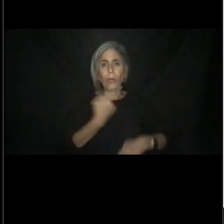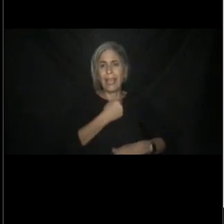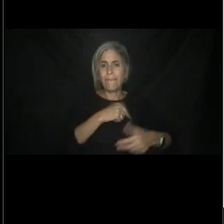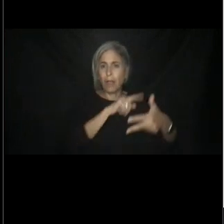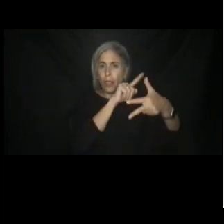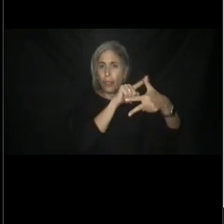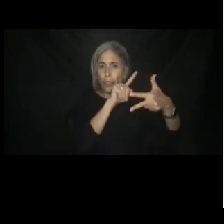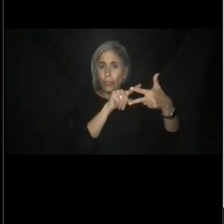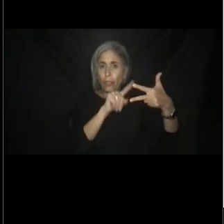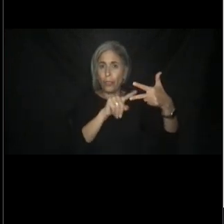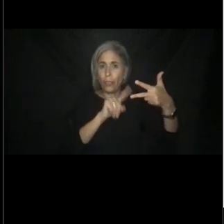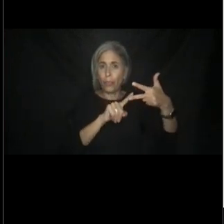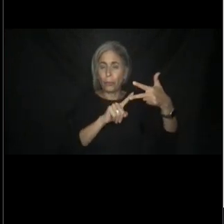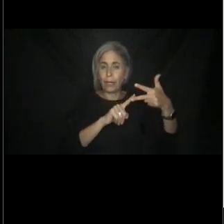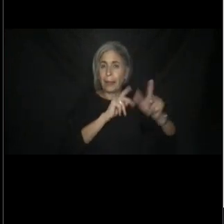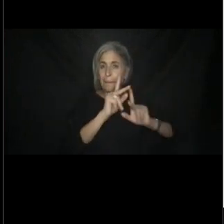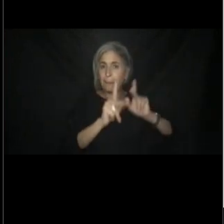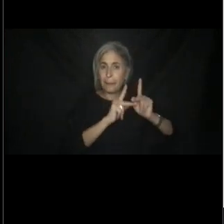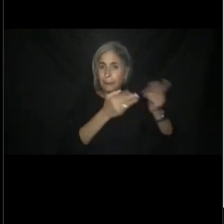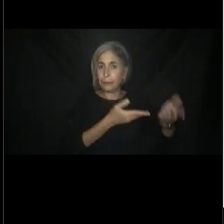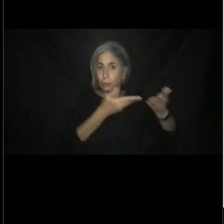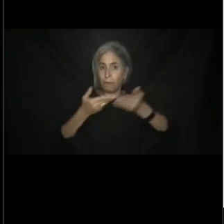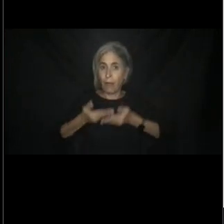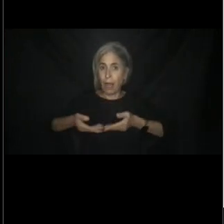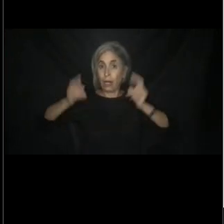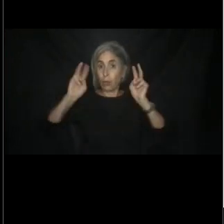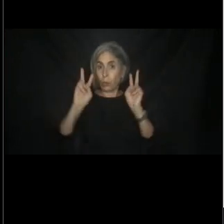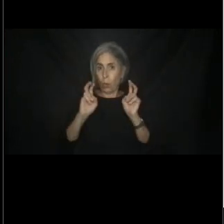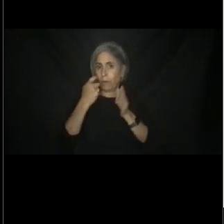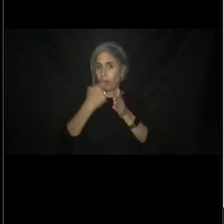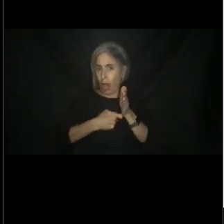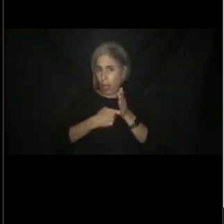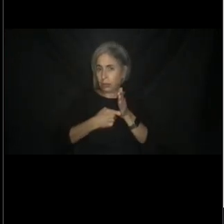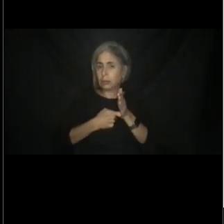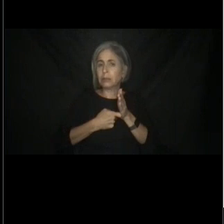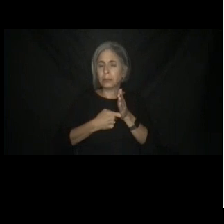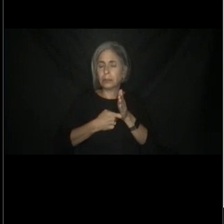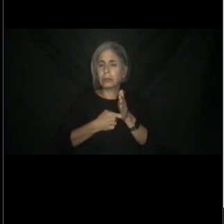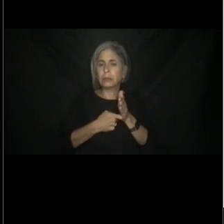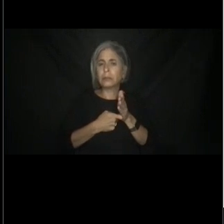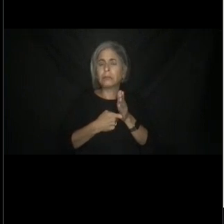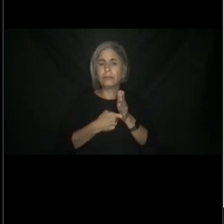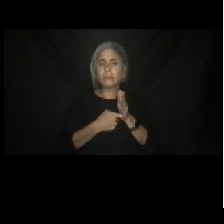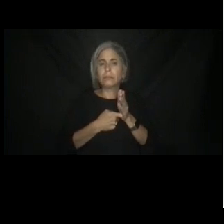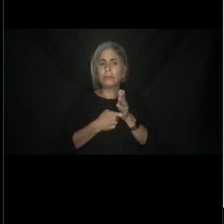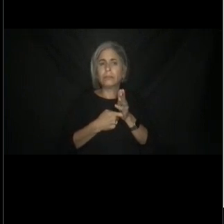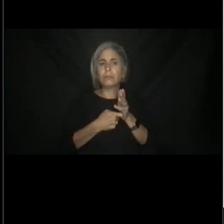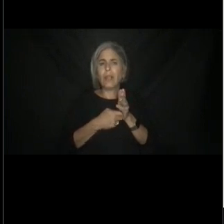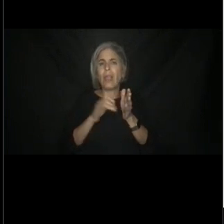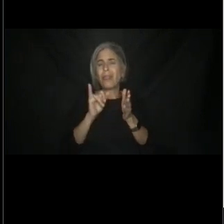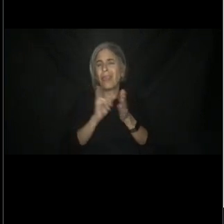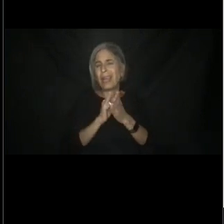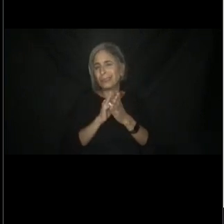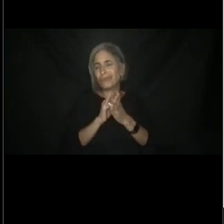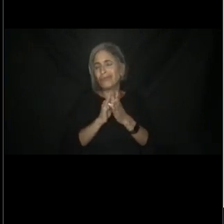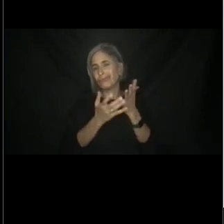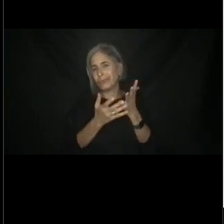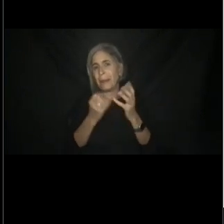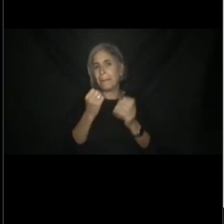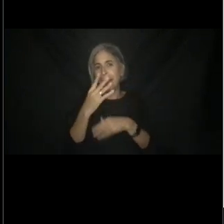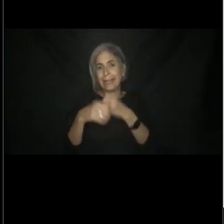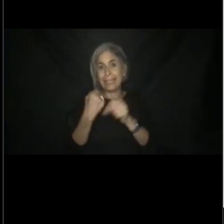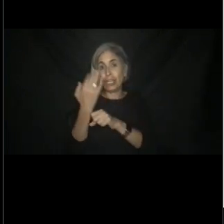3 respondents to provide figures for us. So again, that's back going, a few